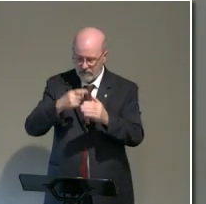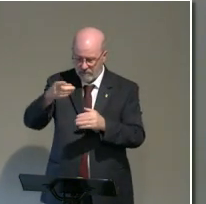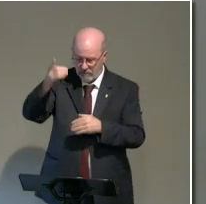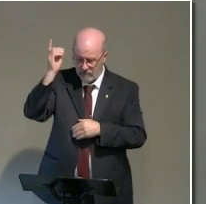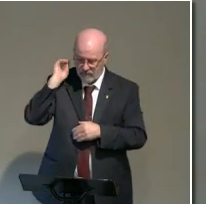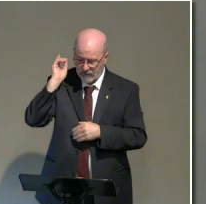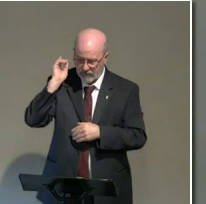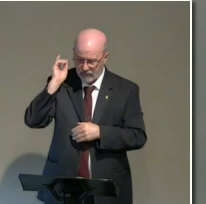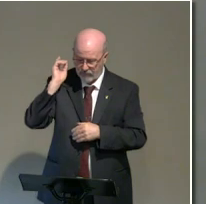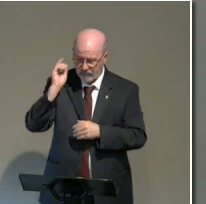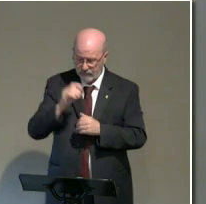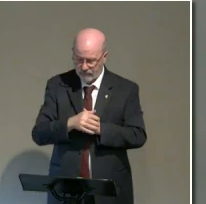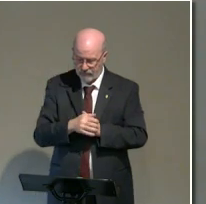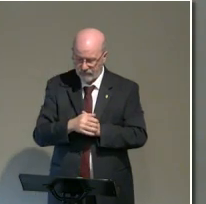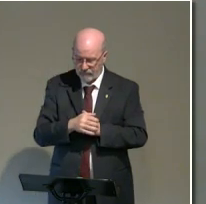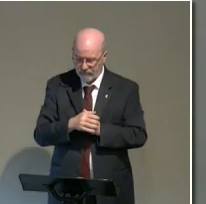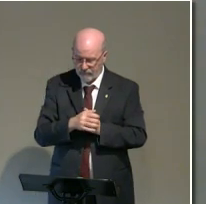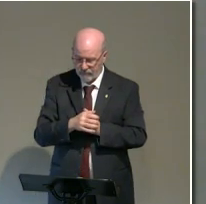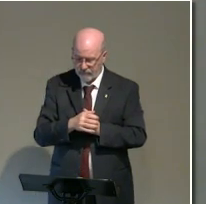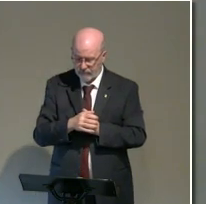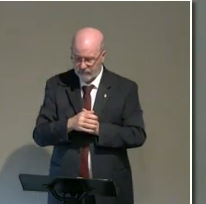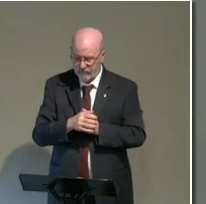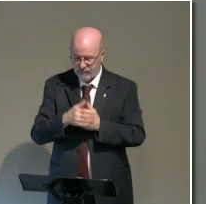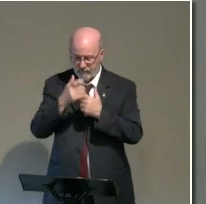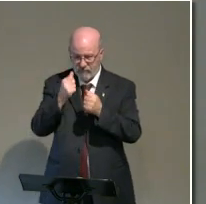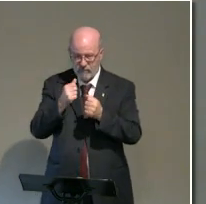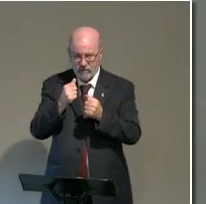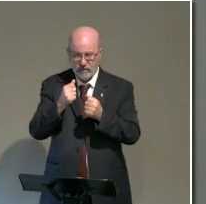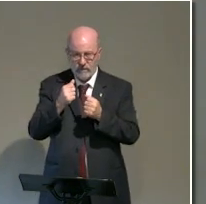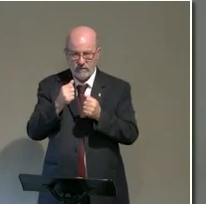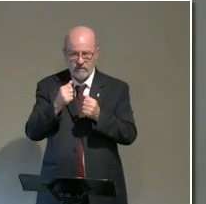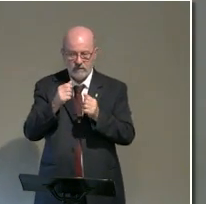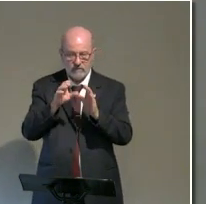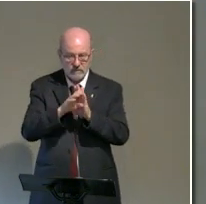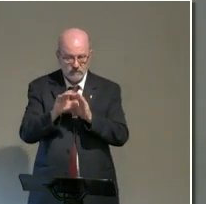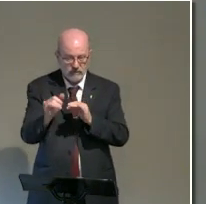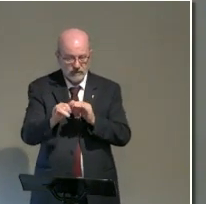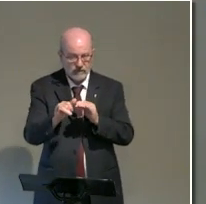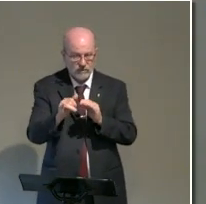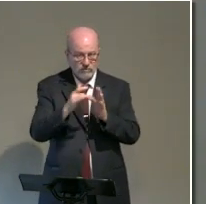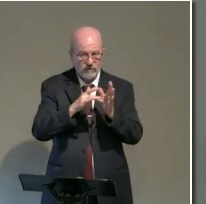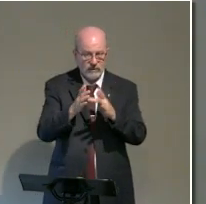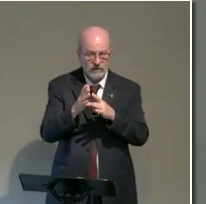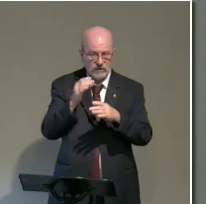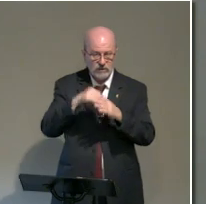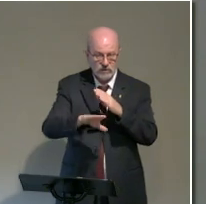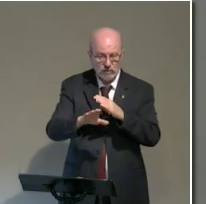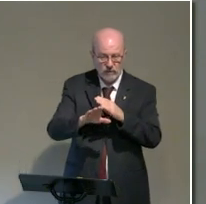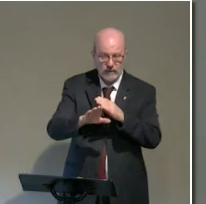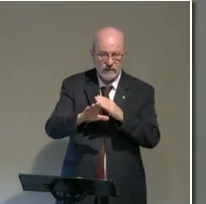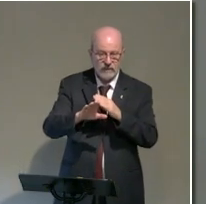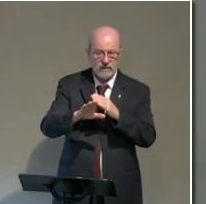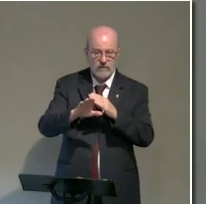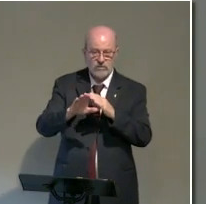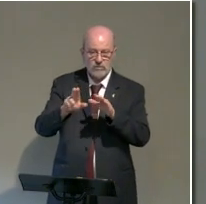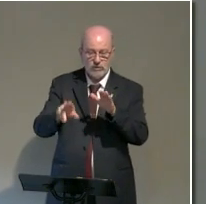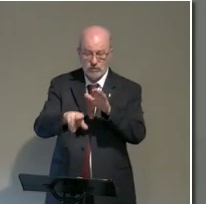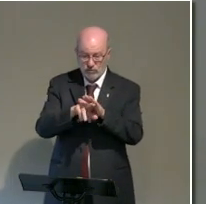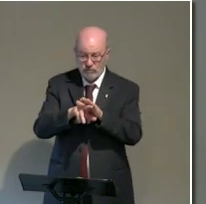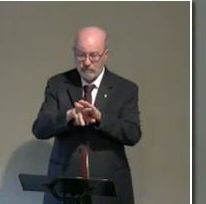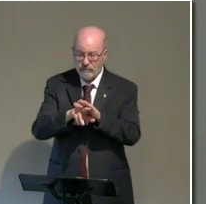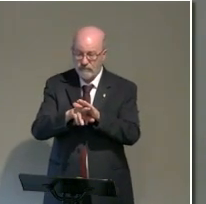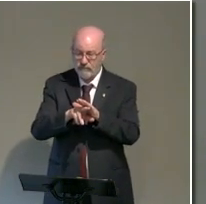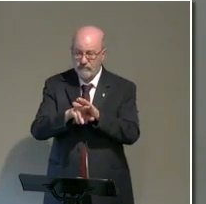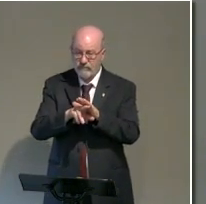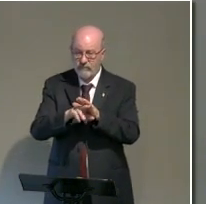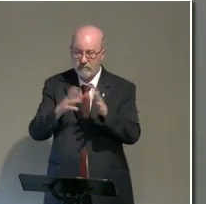might not be changed concerning Daniel. Very interesting how similar that is to Jesus going into the tomb. You